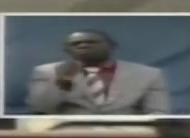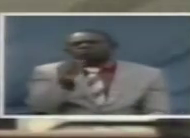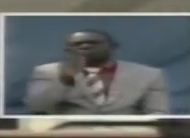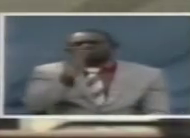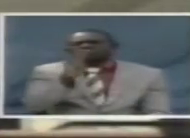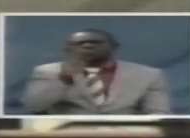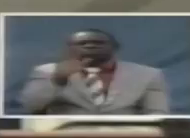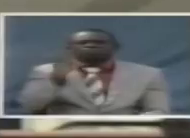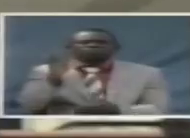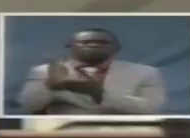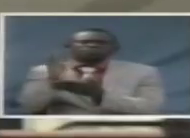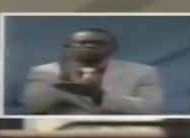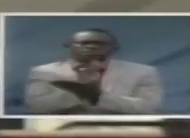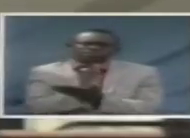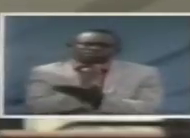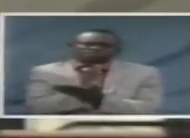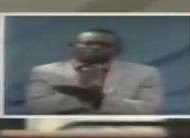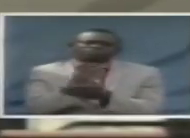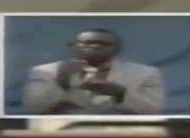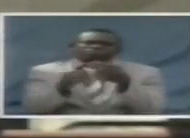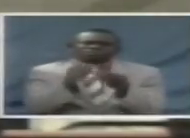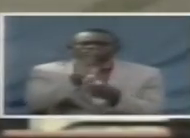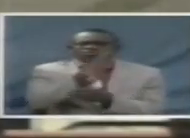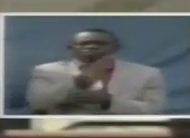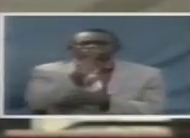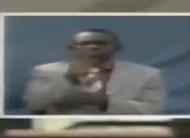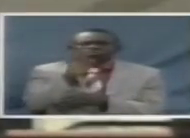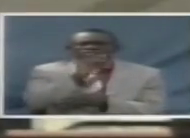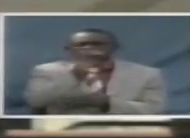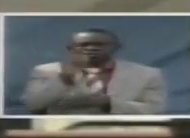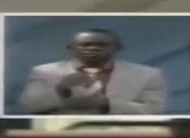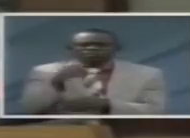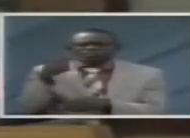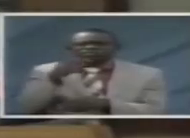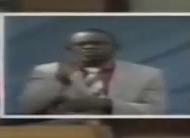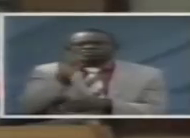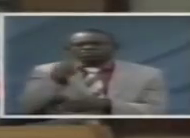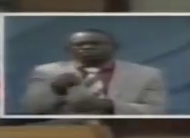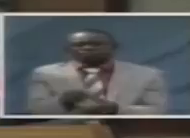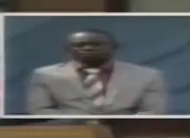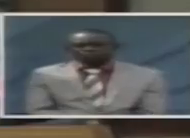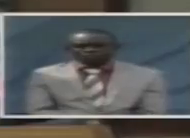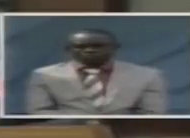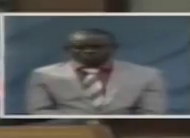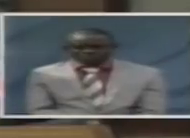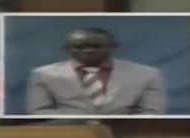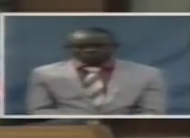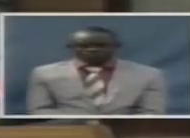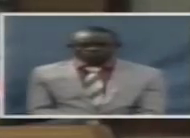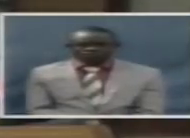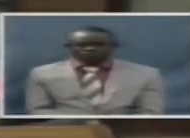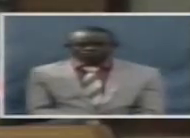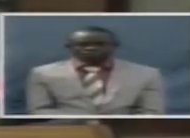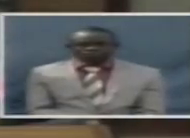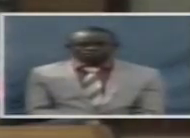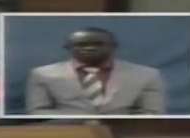12.45 billion and representing 47% of GDP. I will,